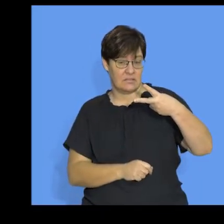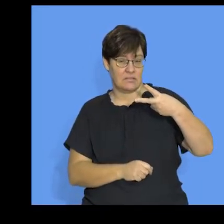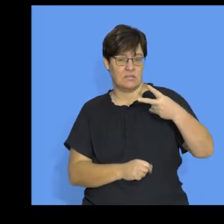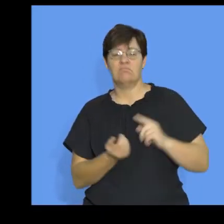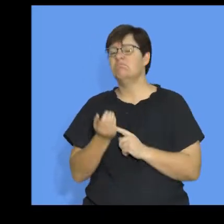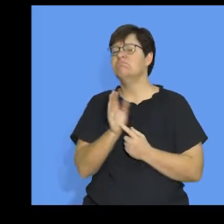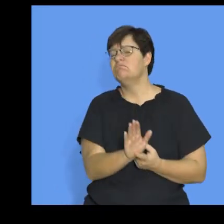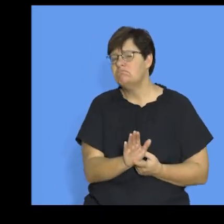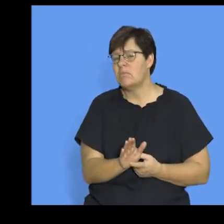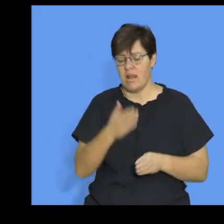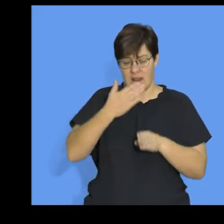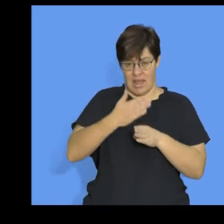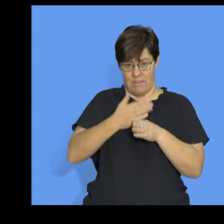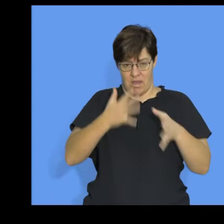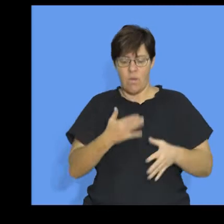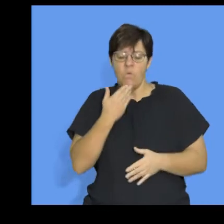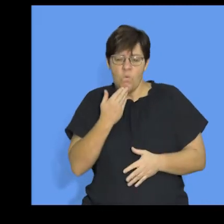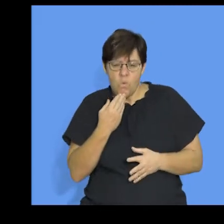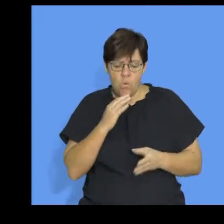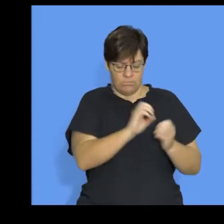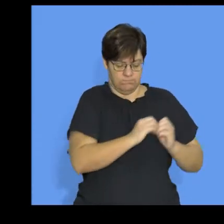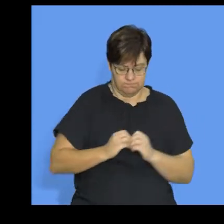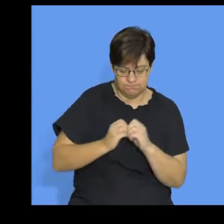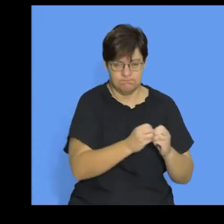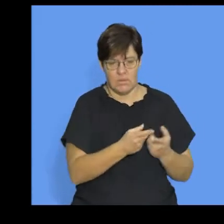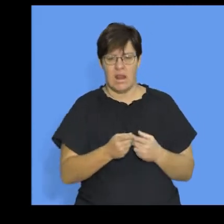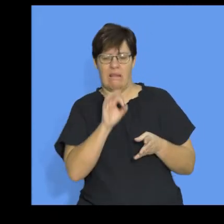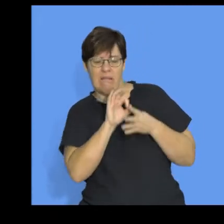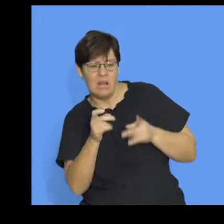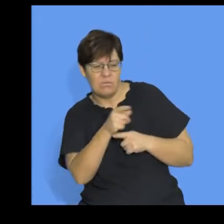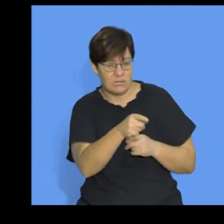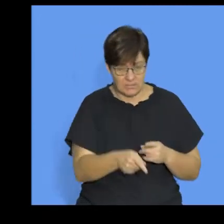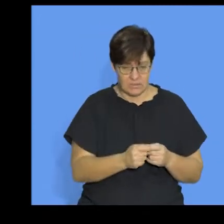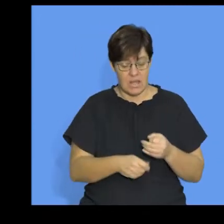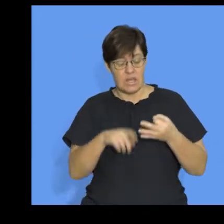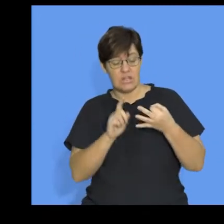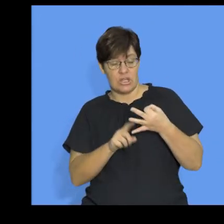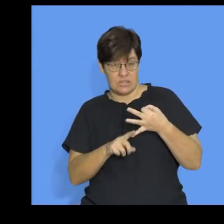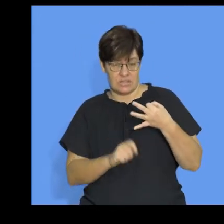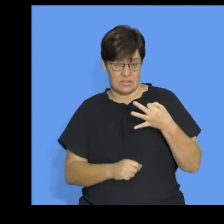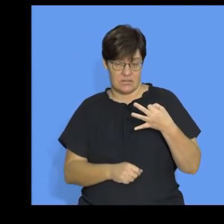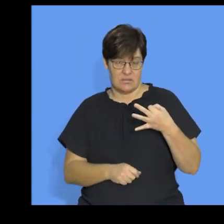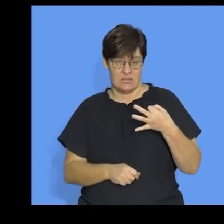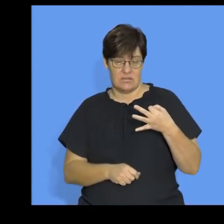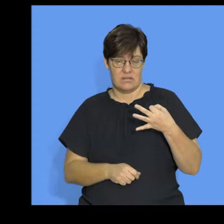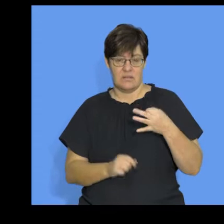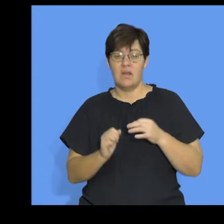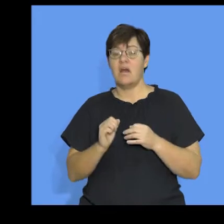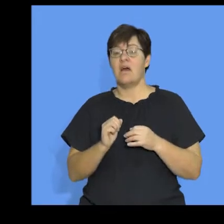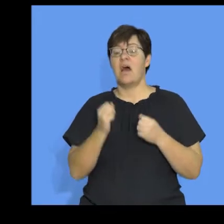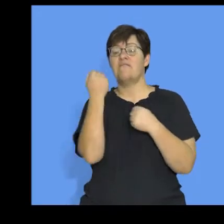your labor, that's your direct labor. And thirdly, it shows you your